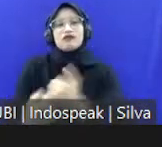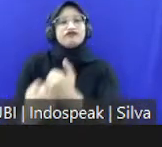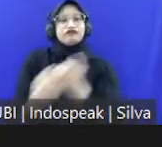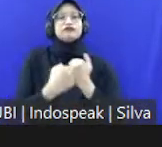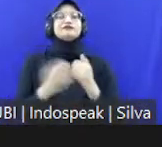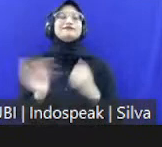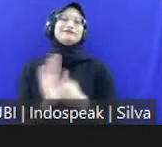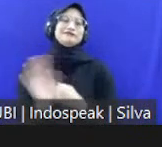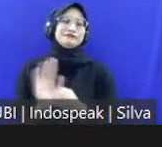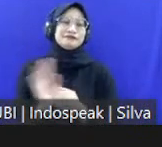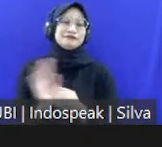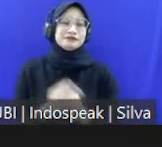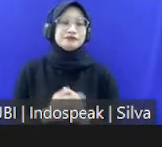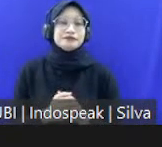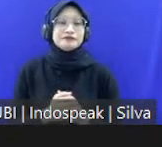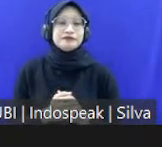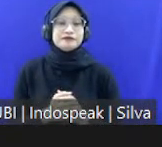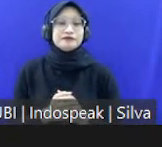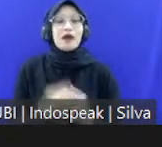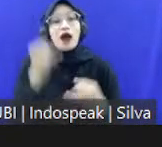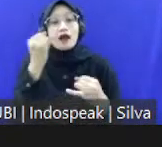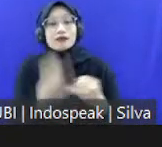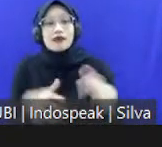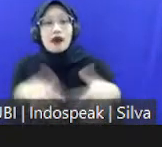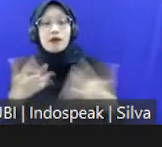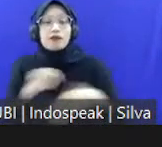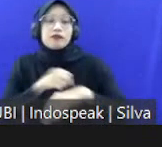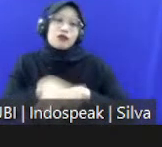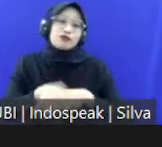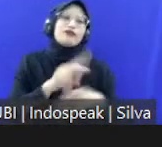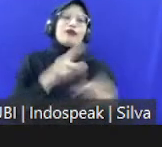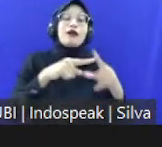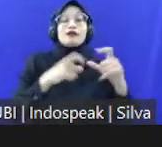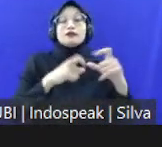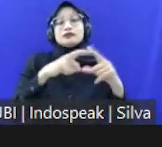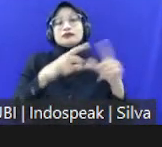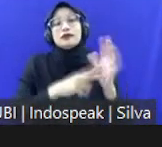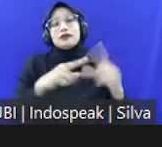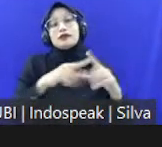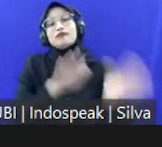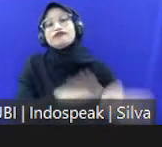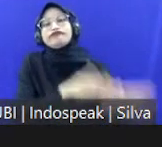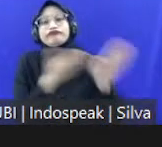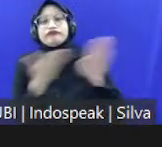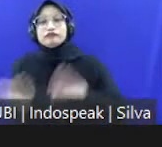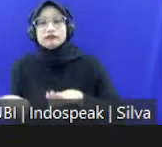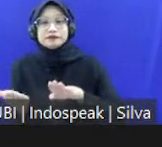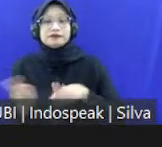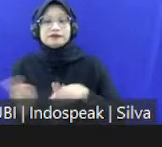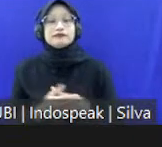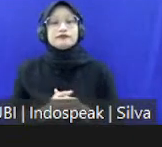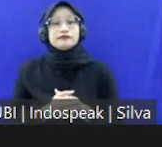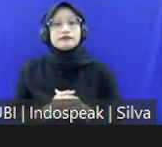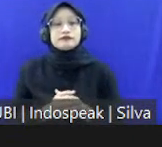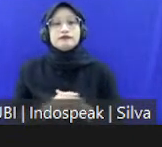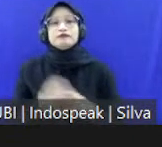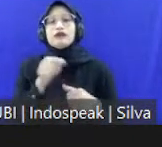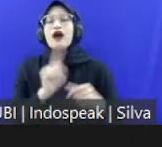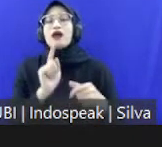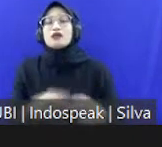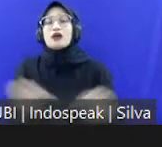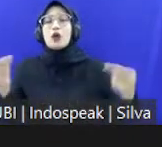death. By connecting the microanalysis of the lived experiences and microstructural and political